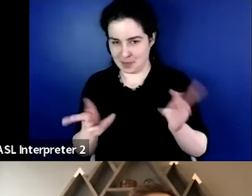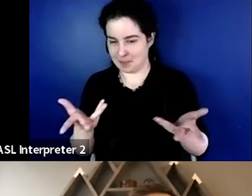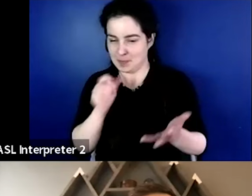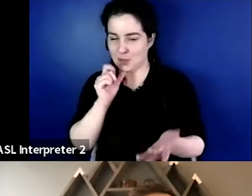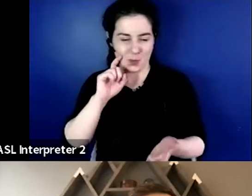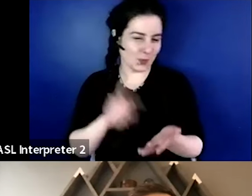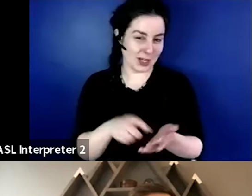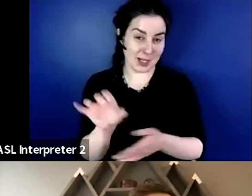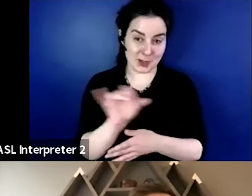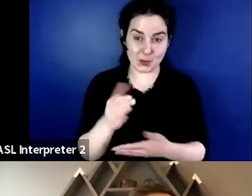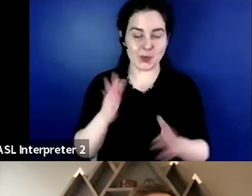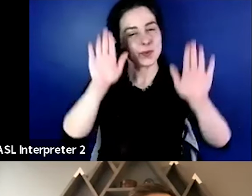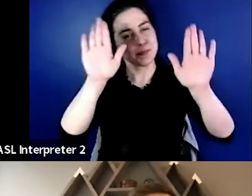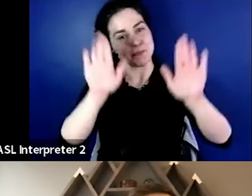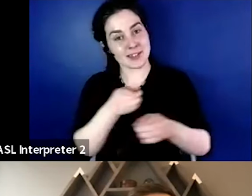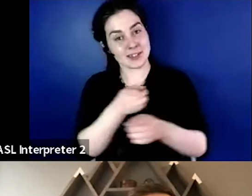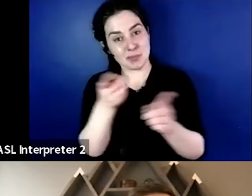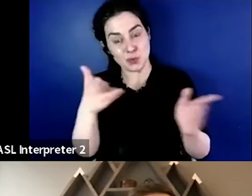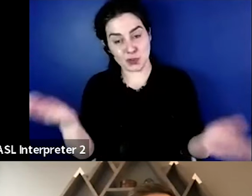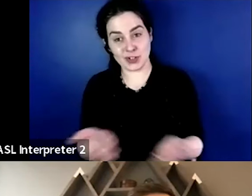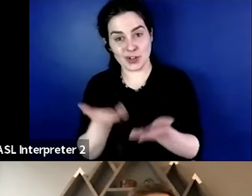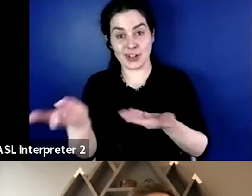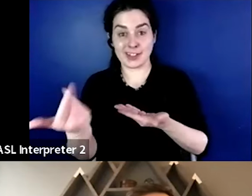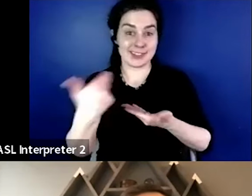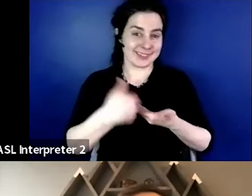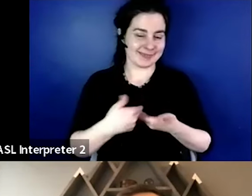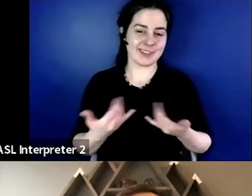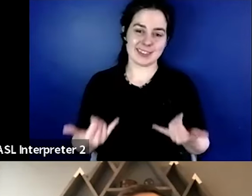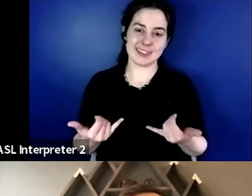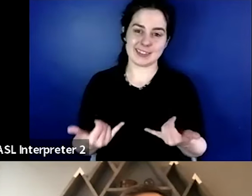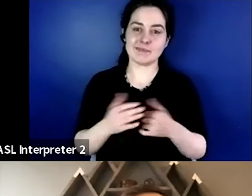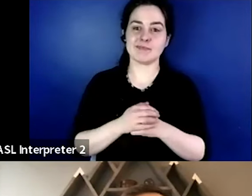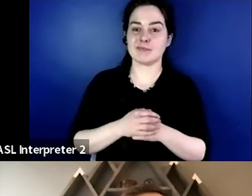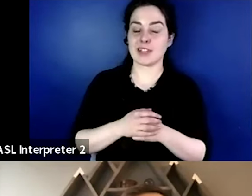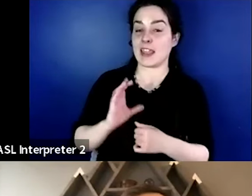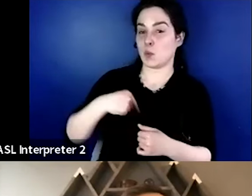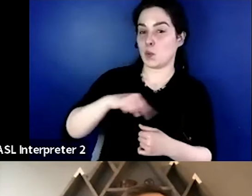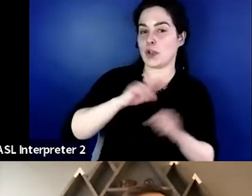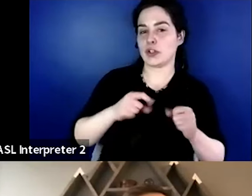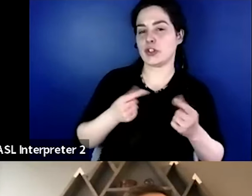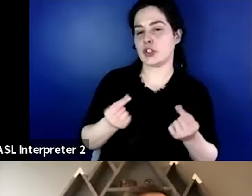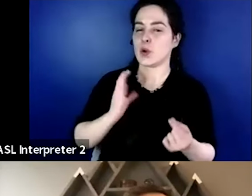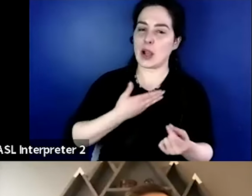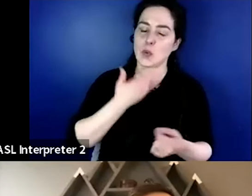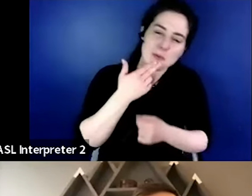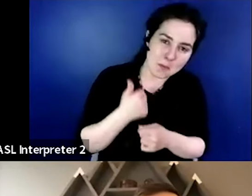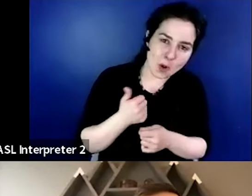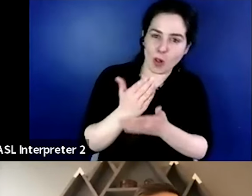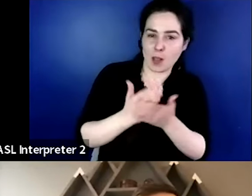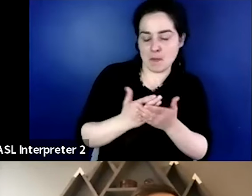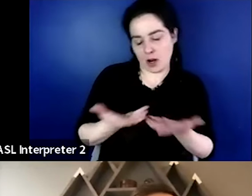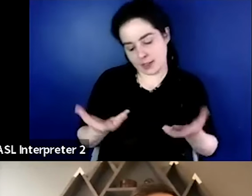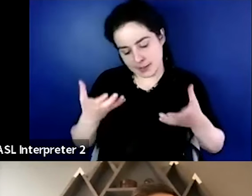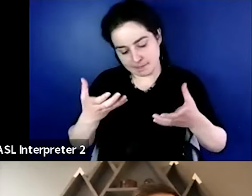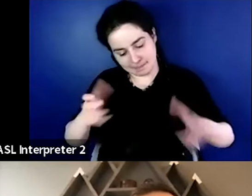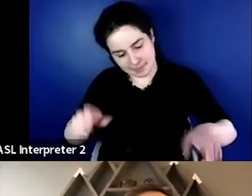you were all here today, and that the Learning Network could do our small piece in helping to make people that may not